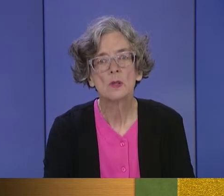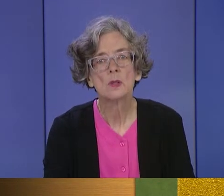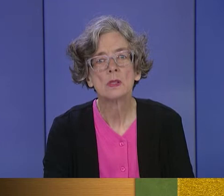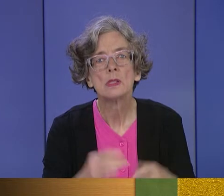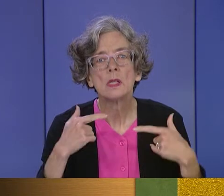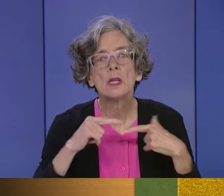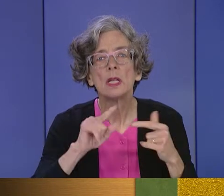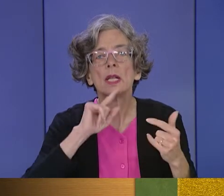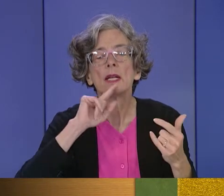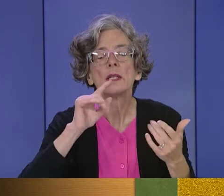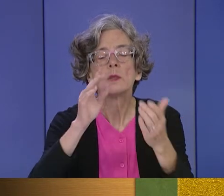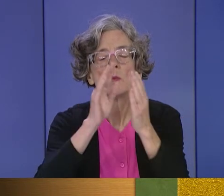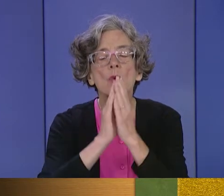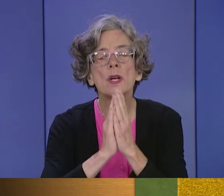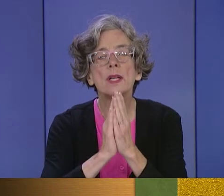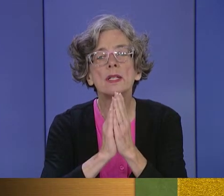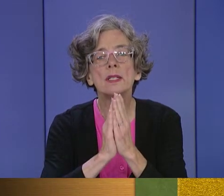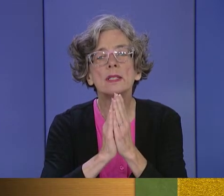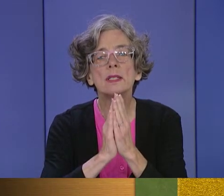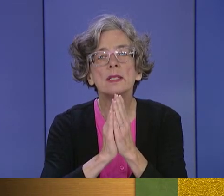Let us pray.